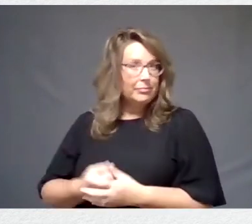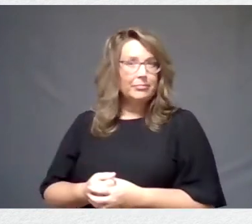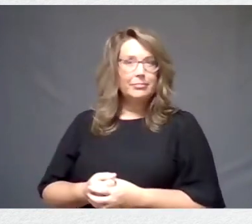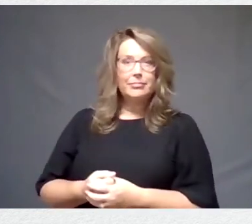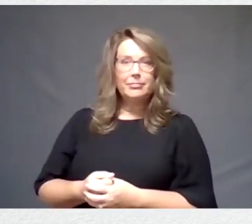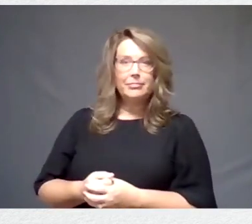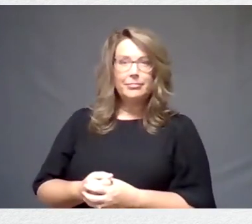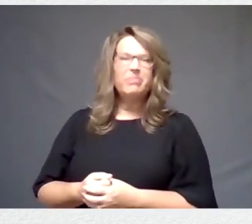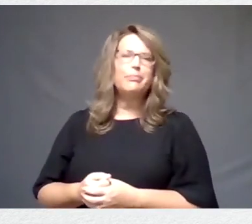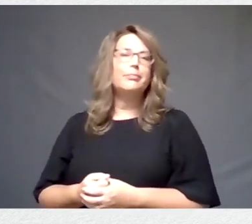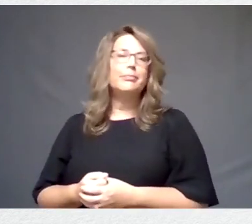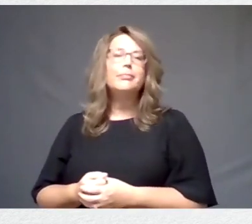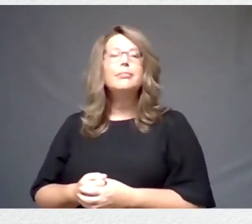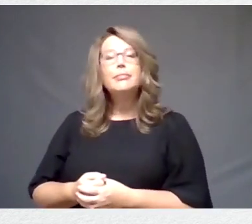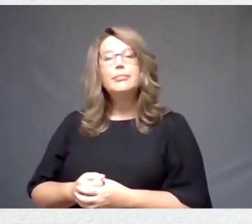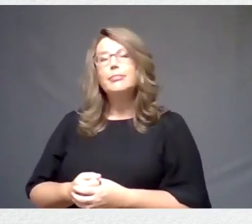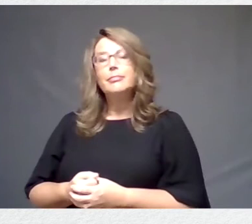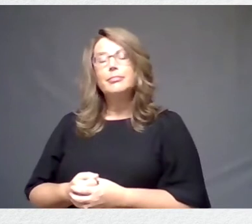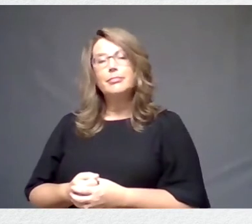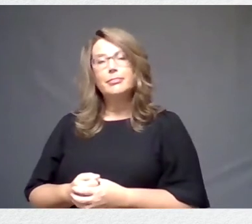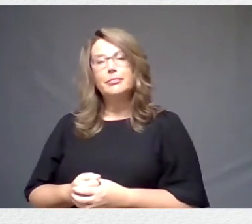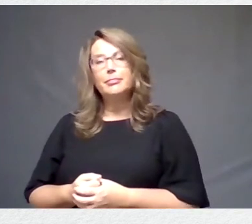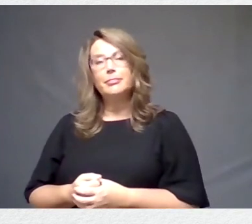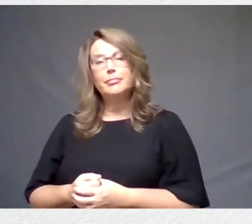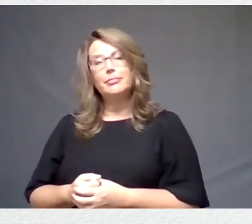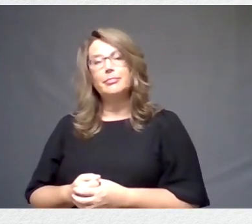Ahora, si necesitas saber algo más.